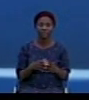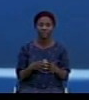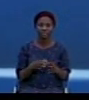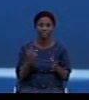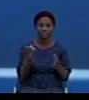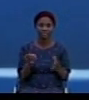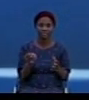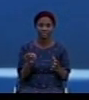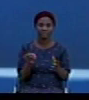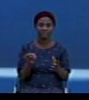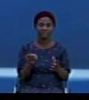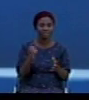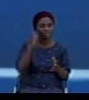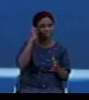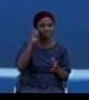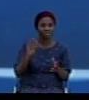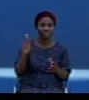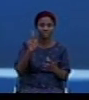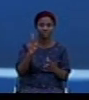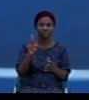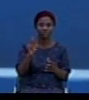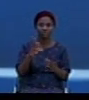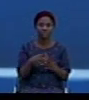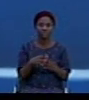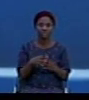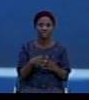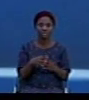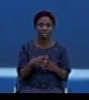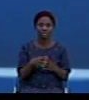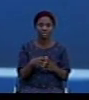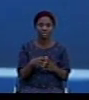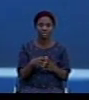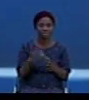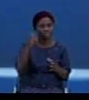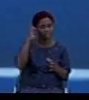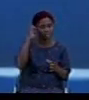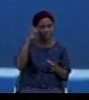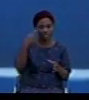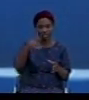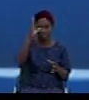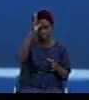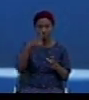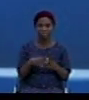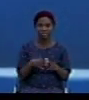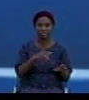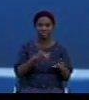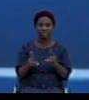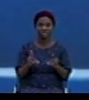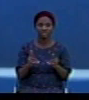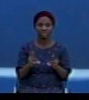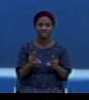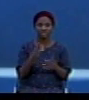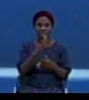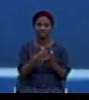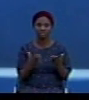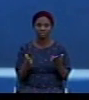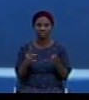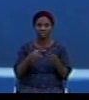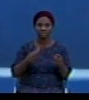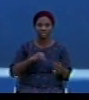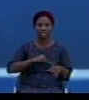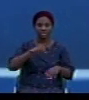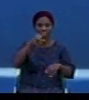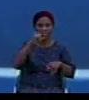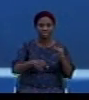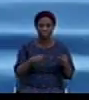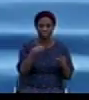my parents because I was scared. I'm sorry, my parents, that I didn't tell you this, but I was expecting a miracle. That was why I couldn't tell you. When